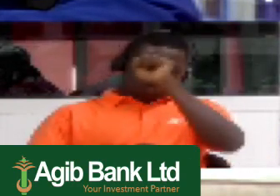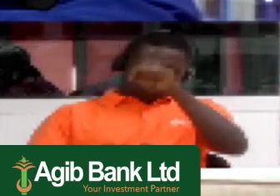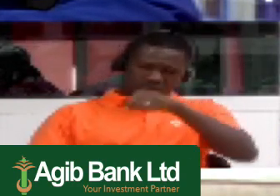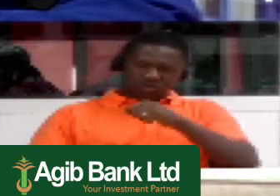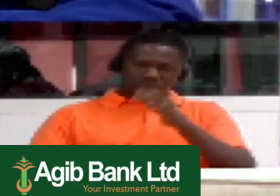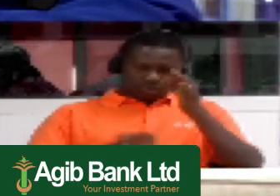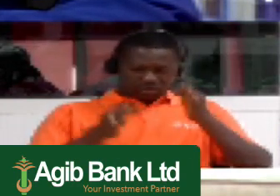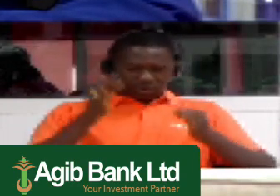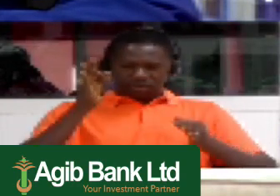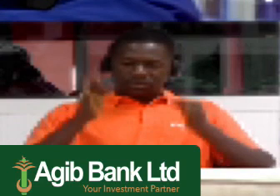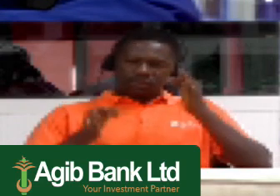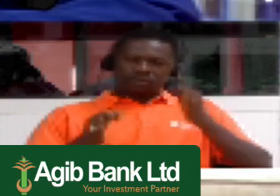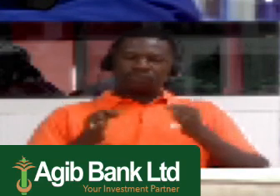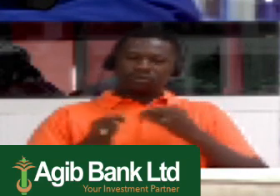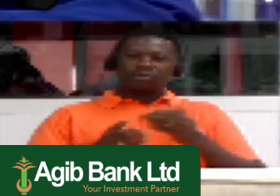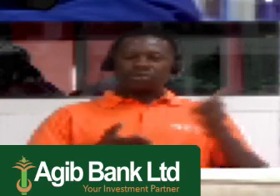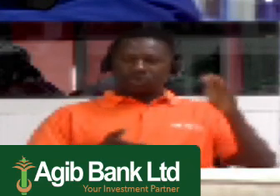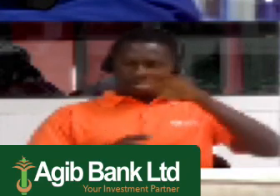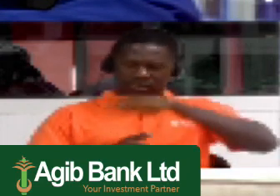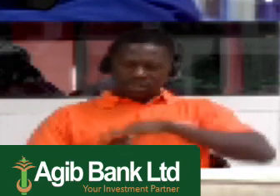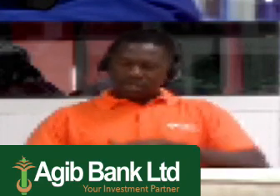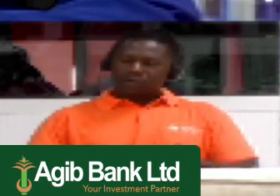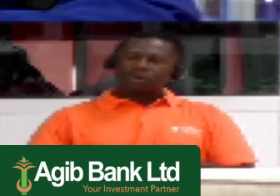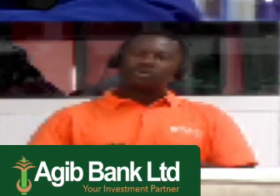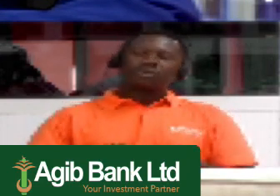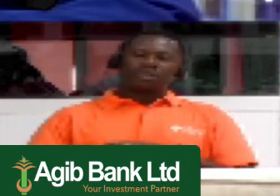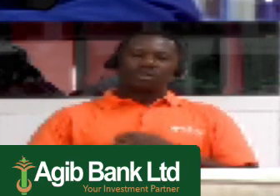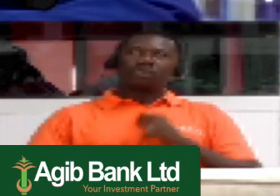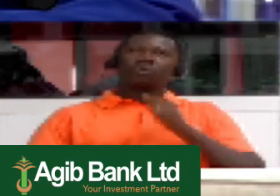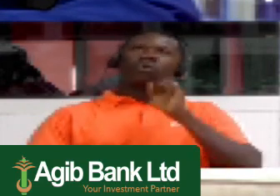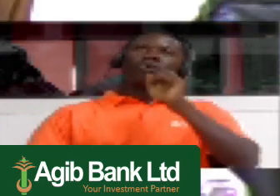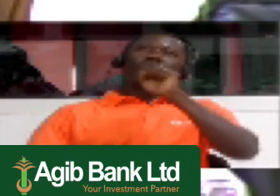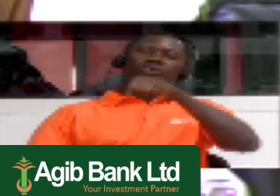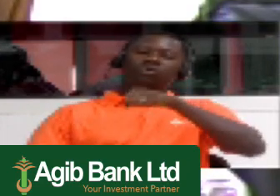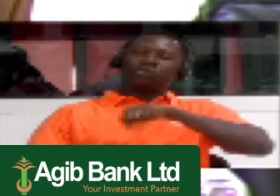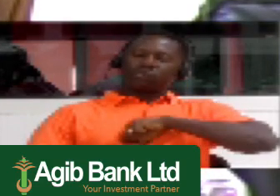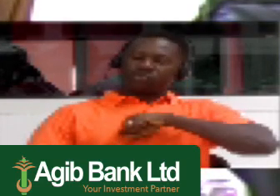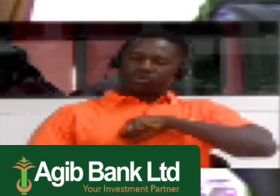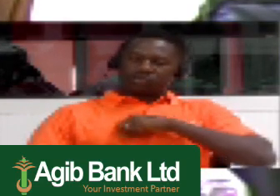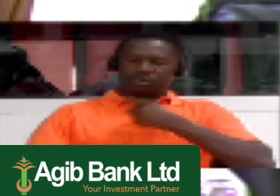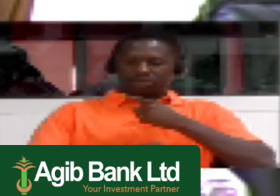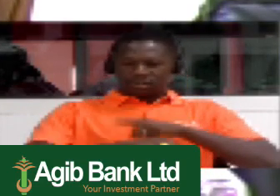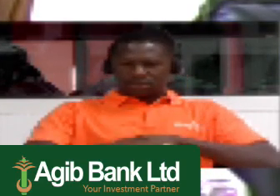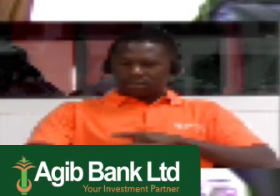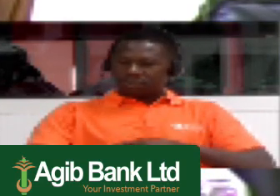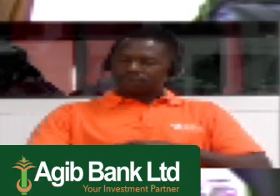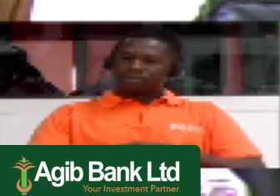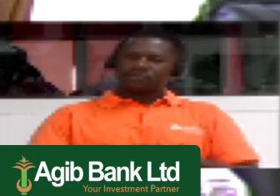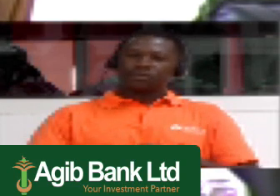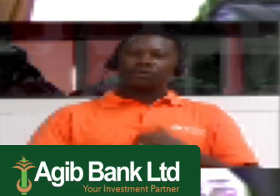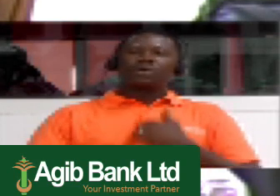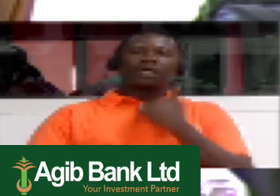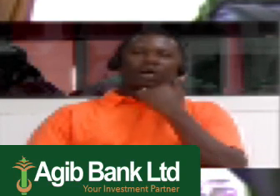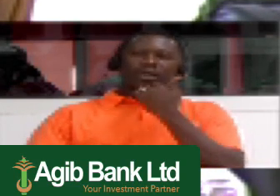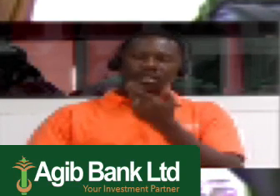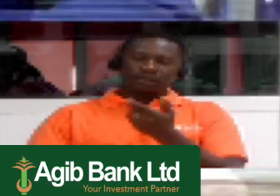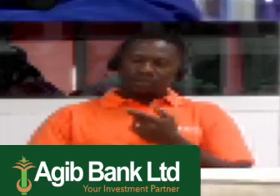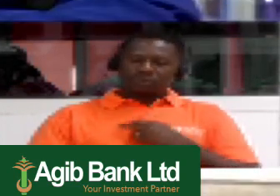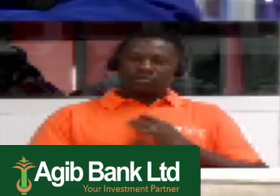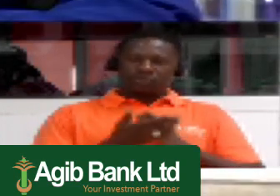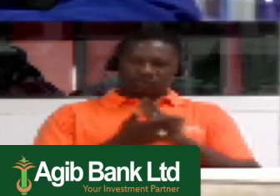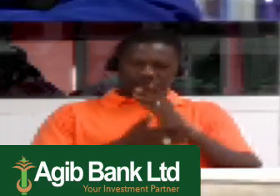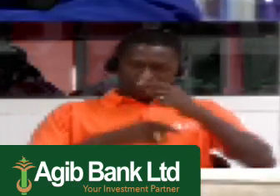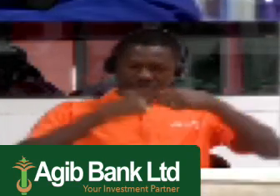justice will come down at your own time. And so we ask that as we